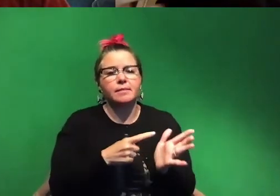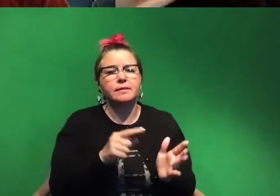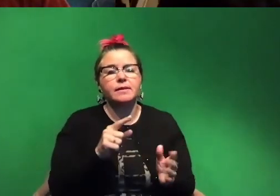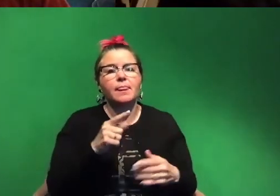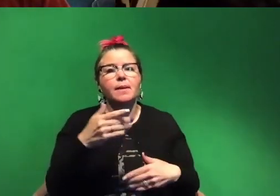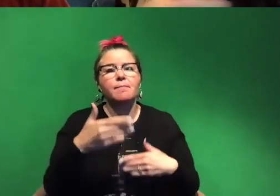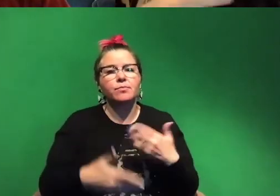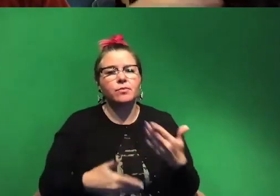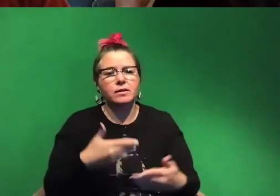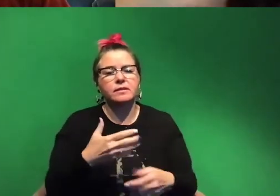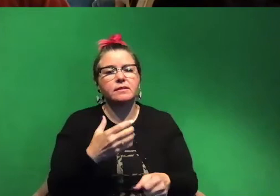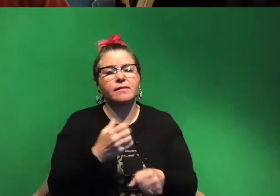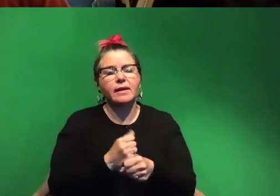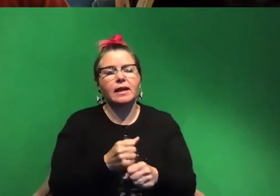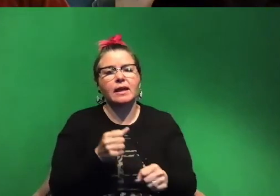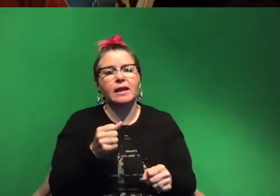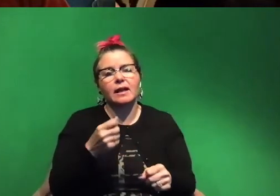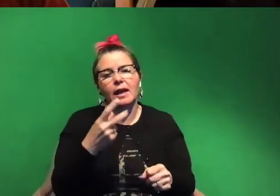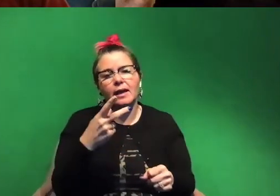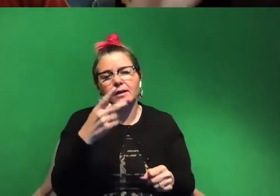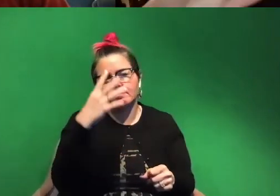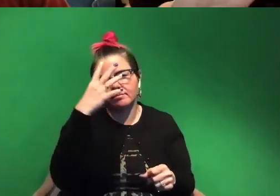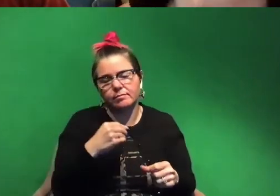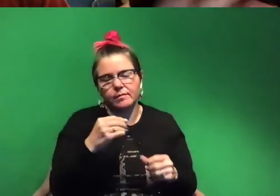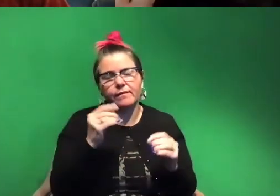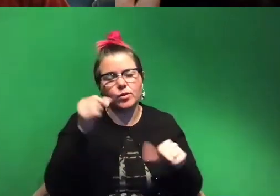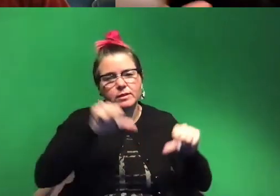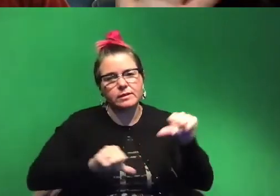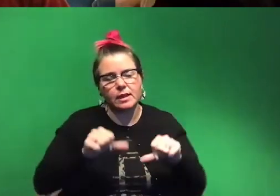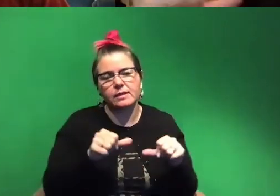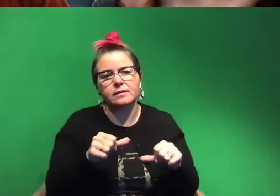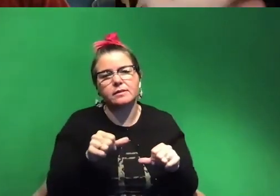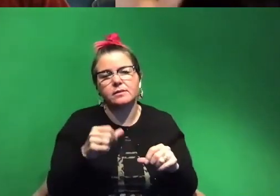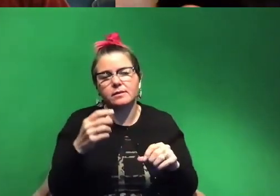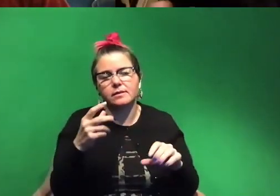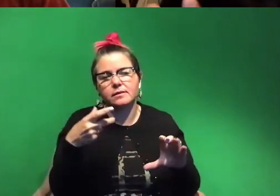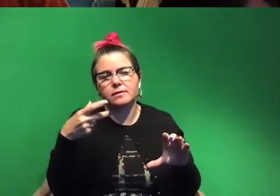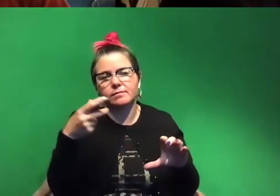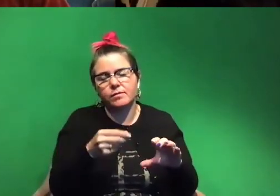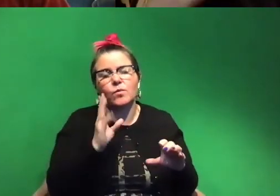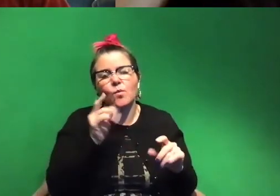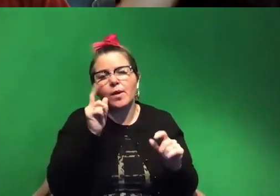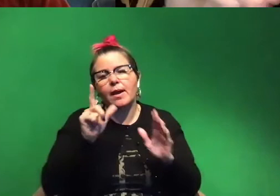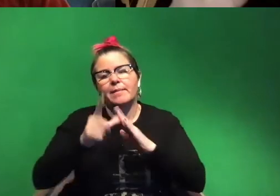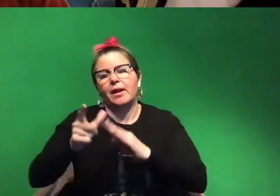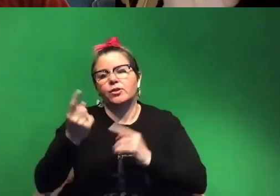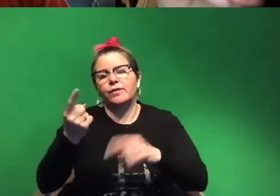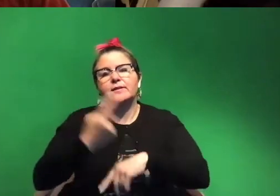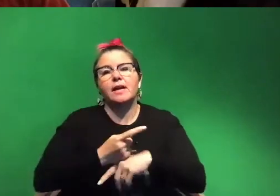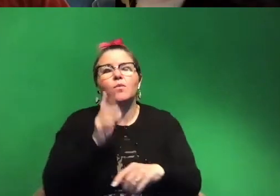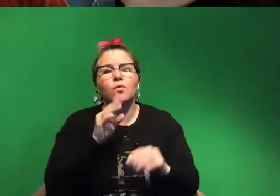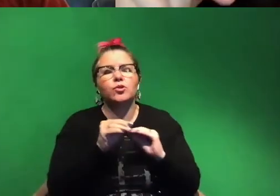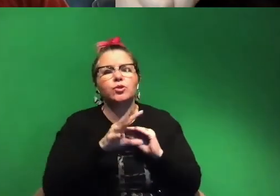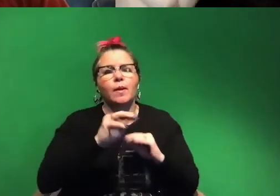of getting knocked out, like for science, we're just like anesthetizing them, and then they'll wake up later that day, but they'll shoot out the